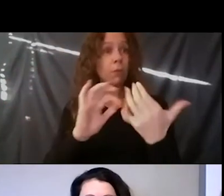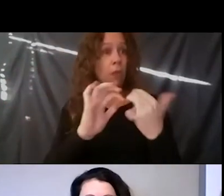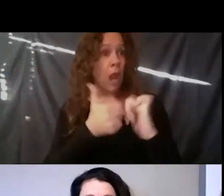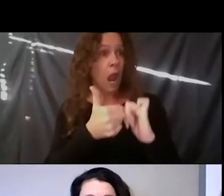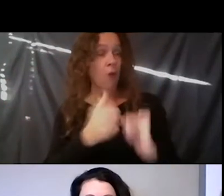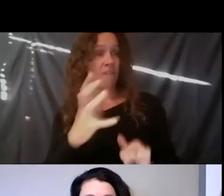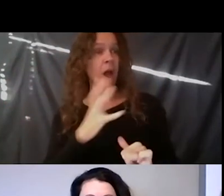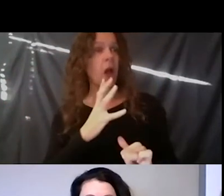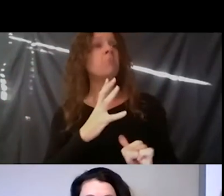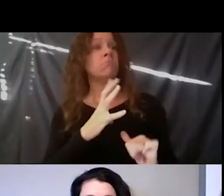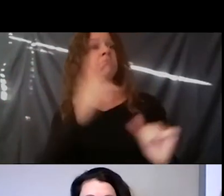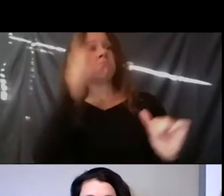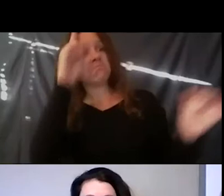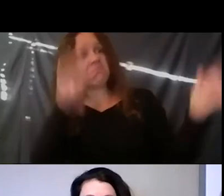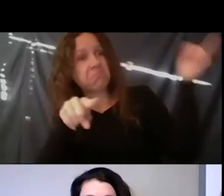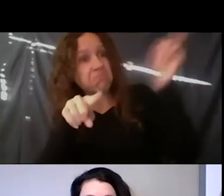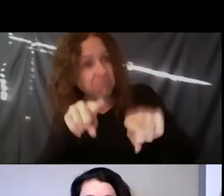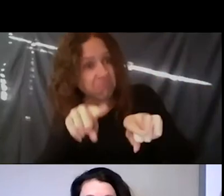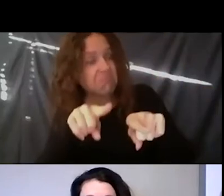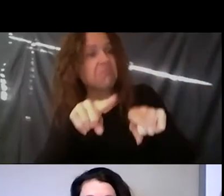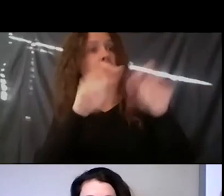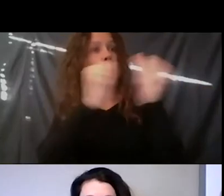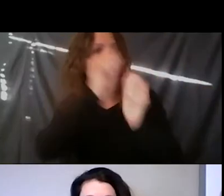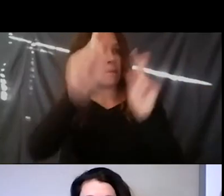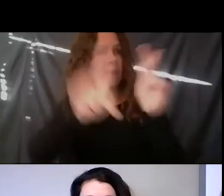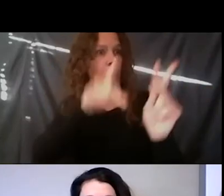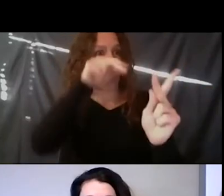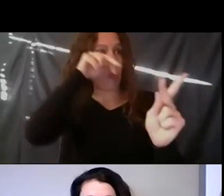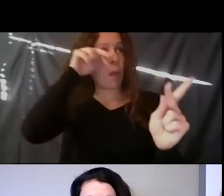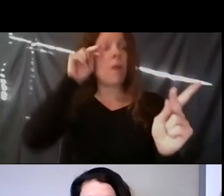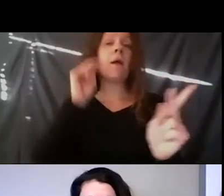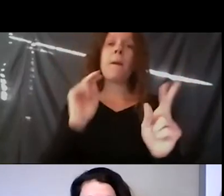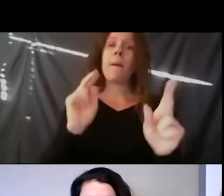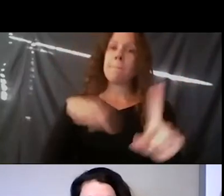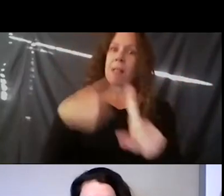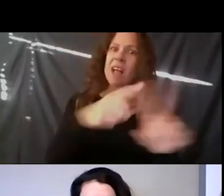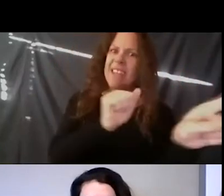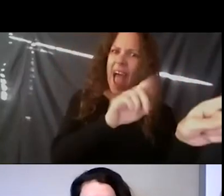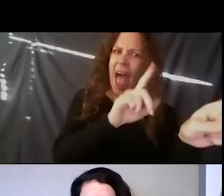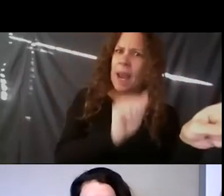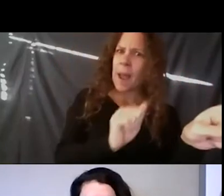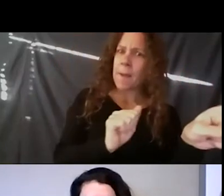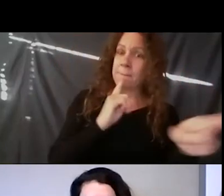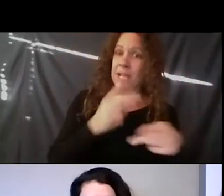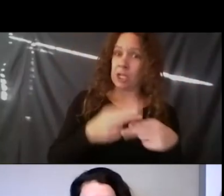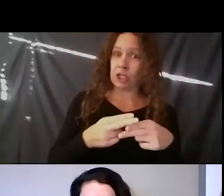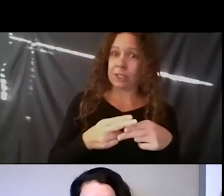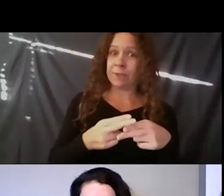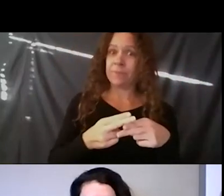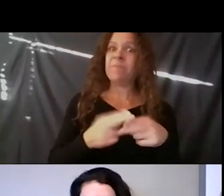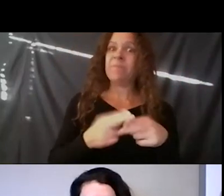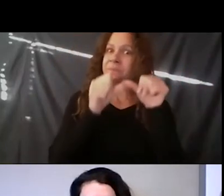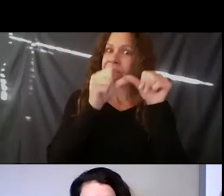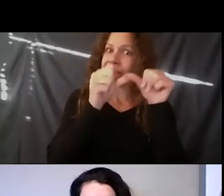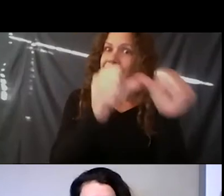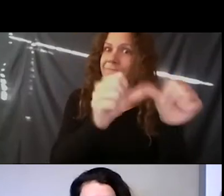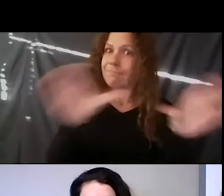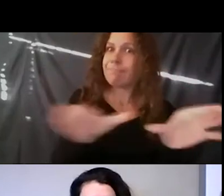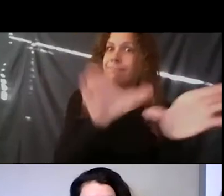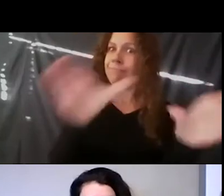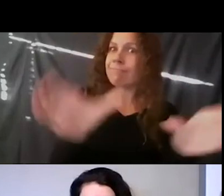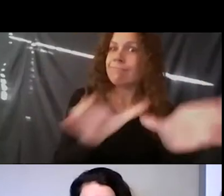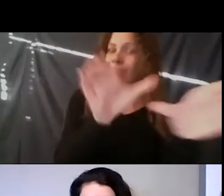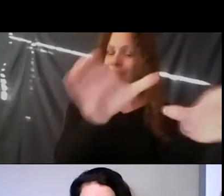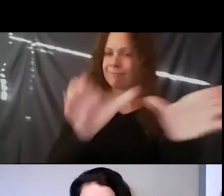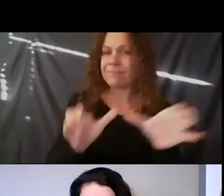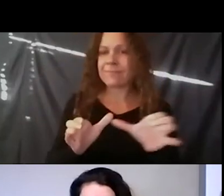like a good organizer, keep pushing, like Ada talked about. I mean, I learned about canvassing from